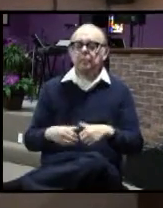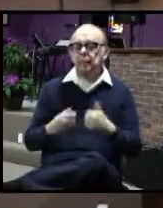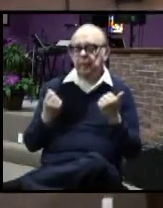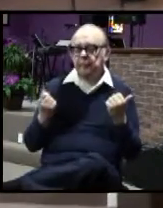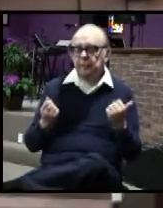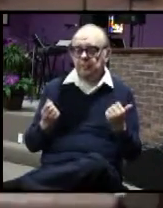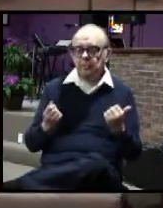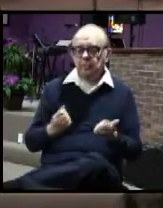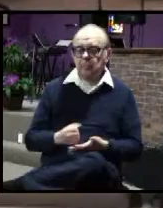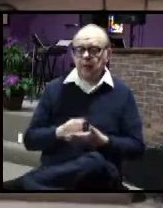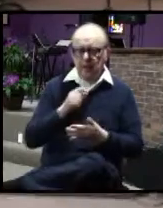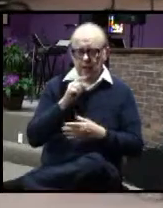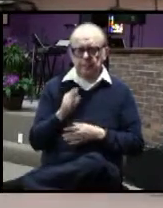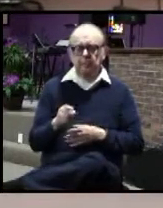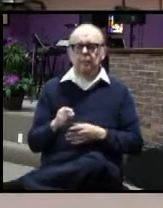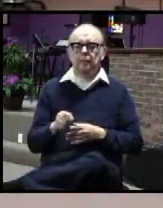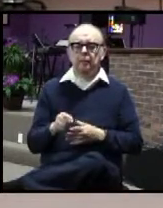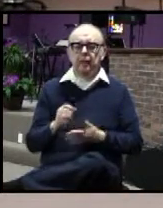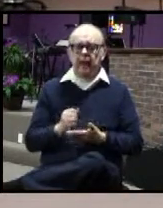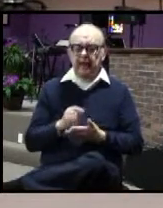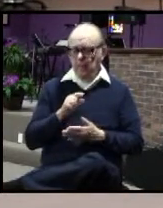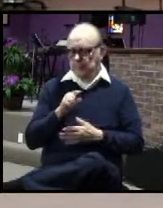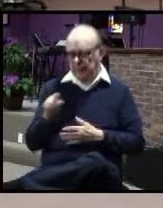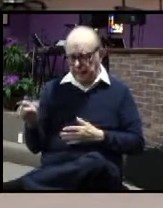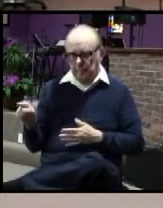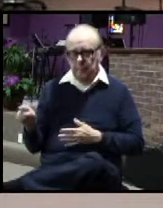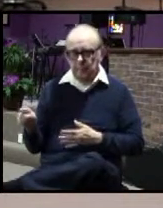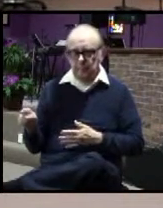to help you help them.